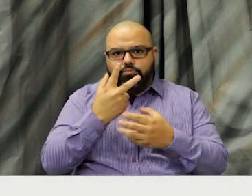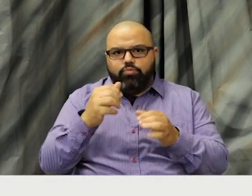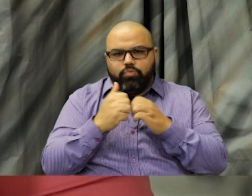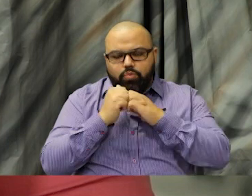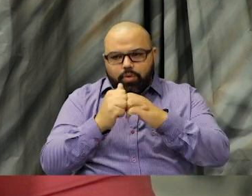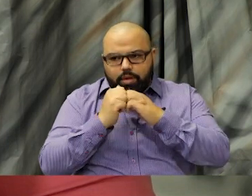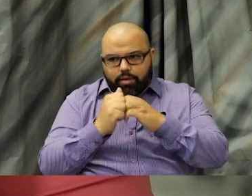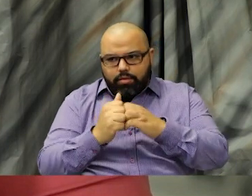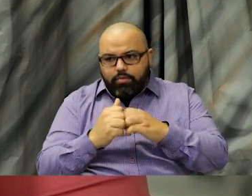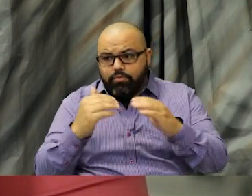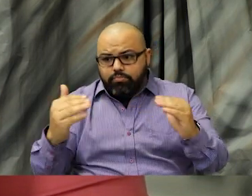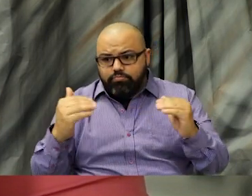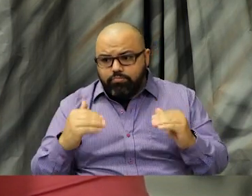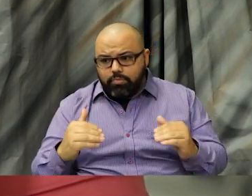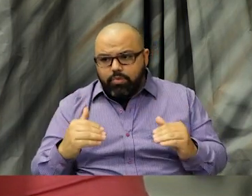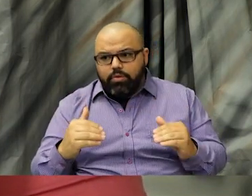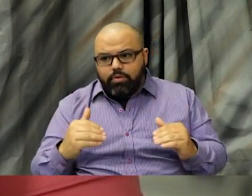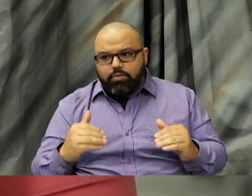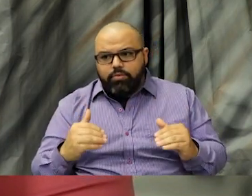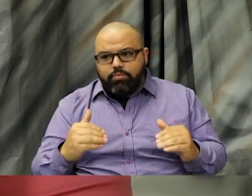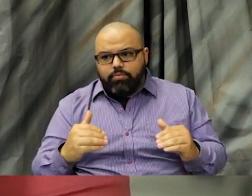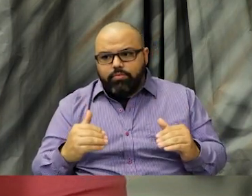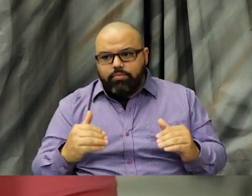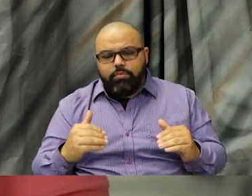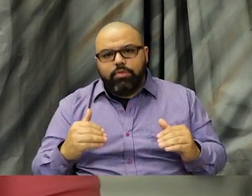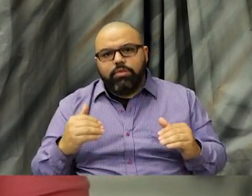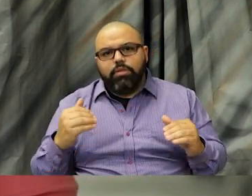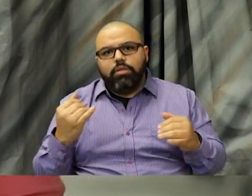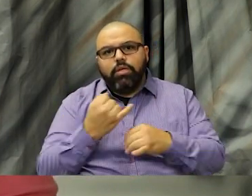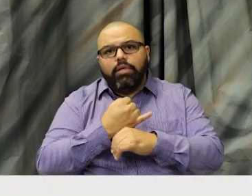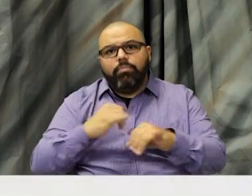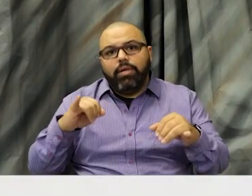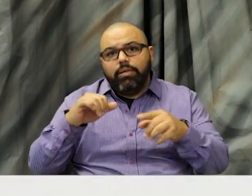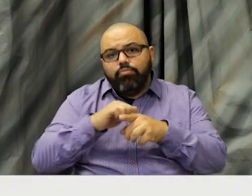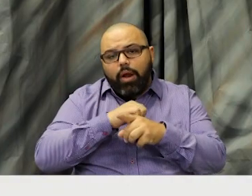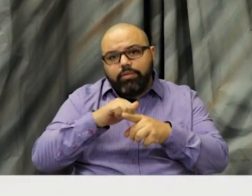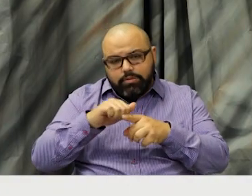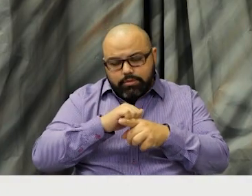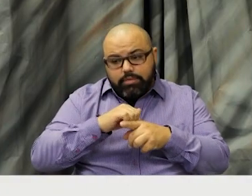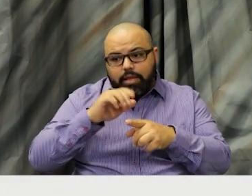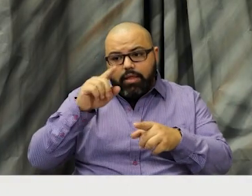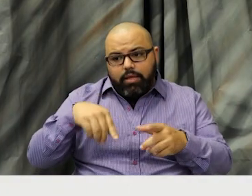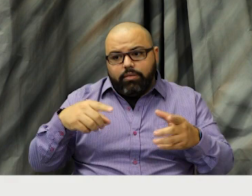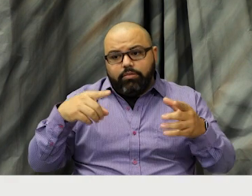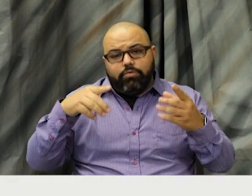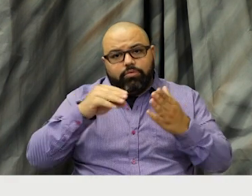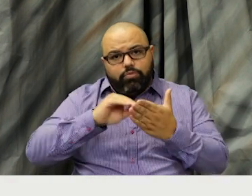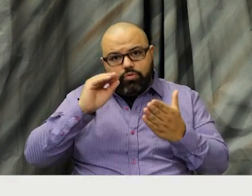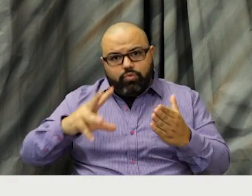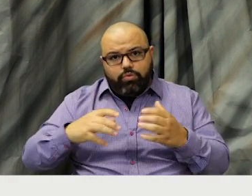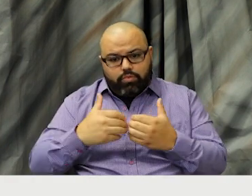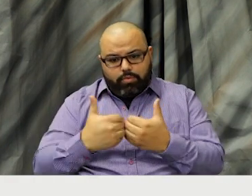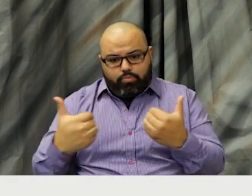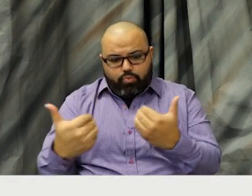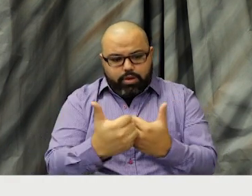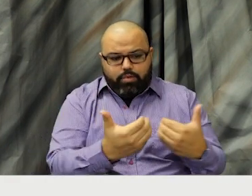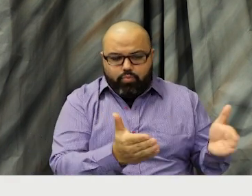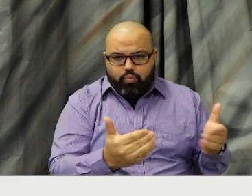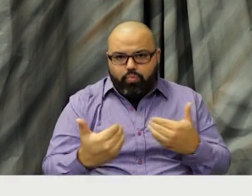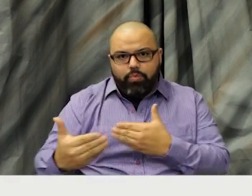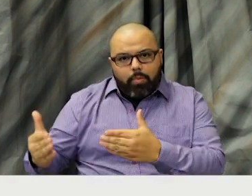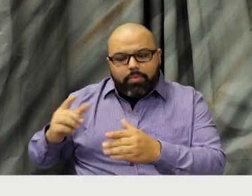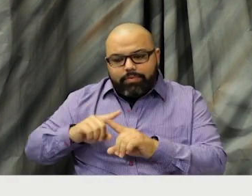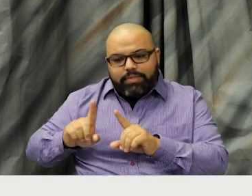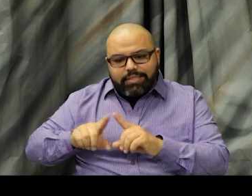together. So the next item on our lesson checklist is the independent practice. This takes students in their breakout rooms to a